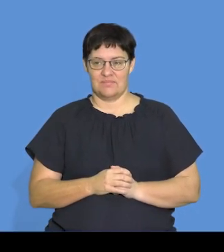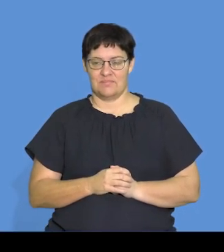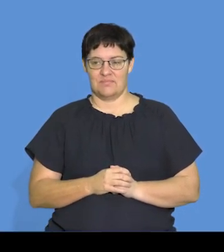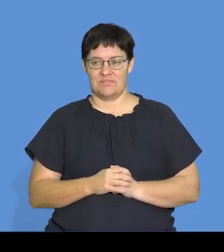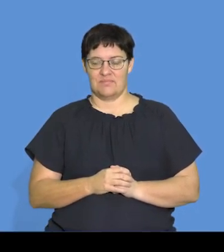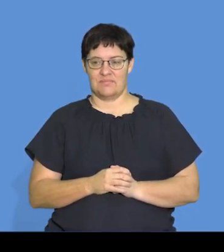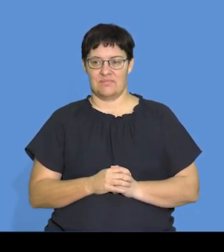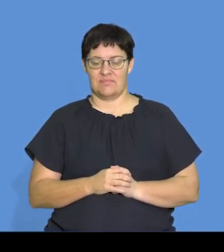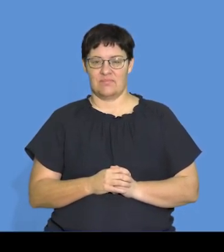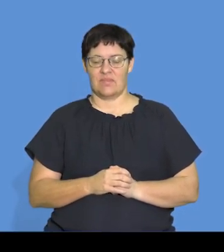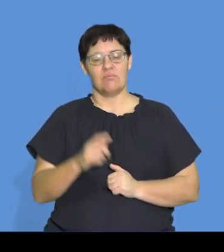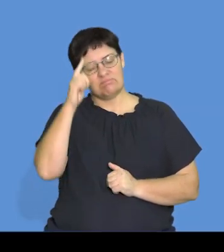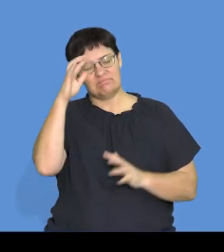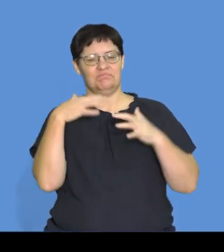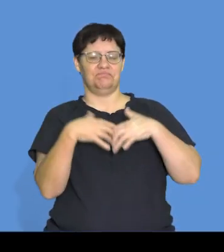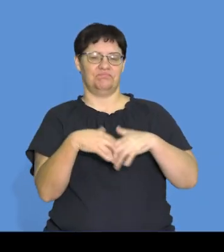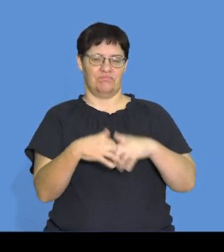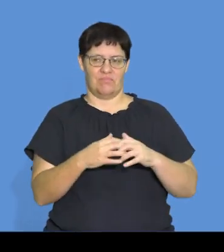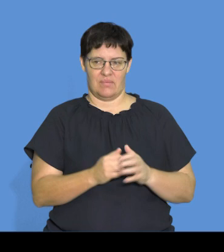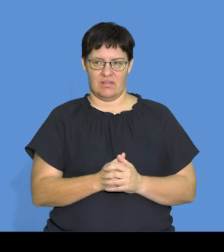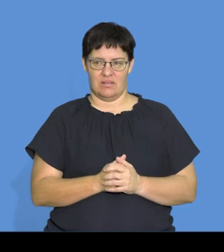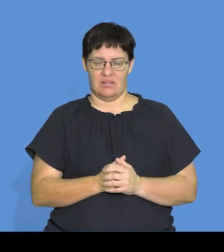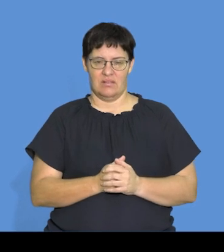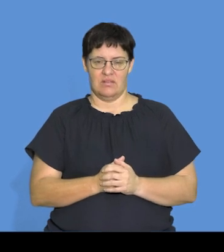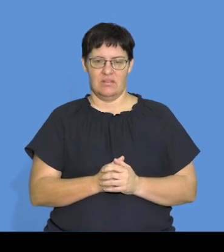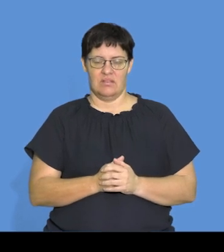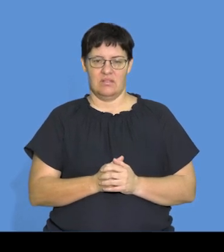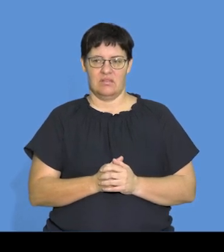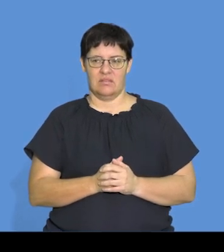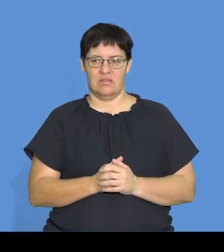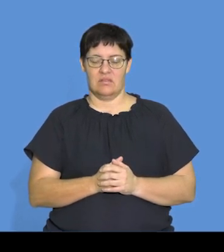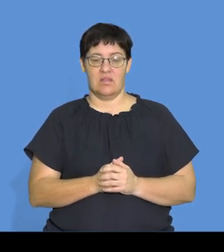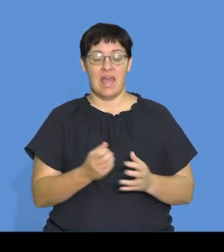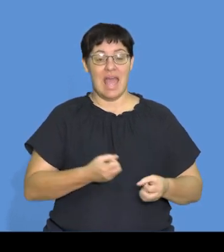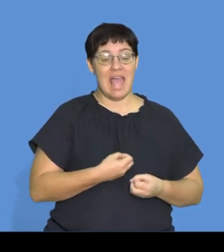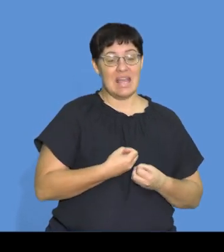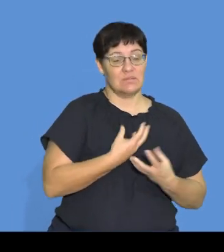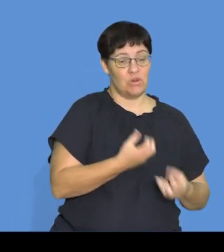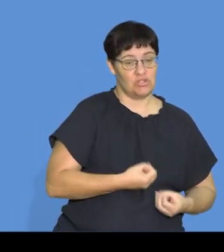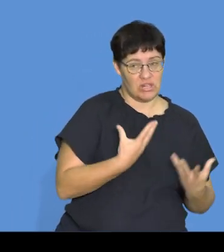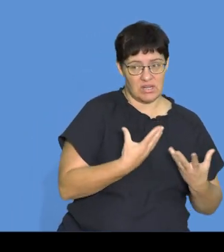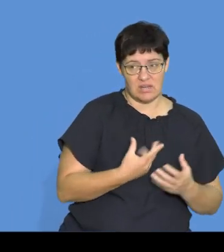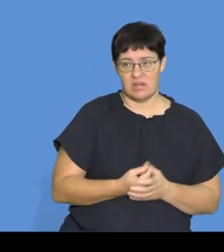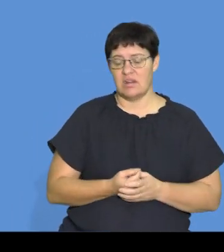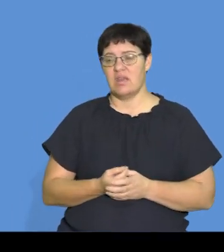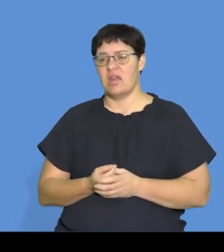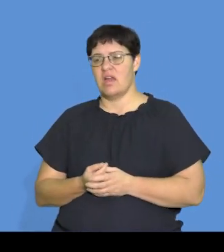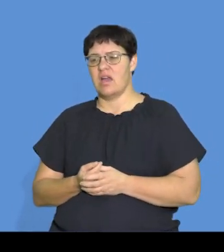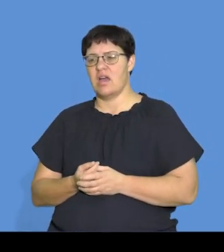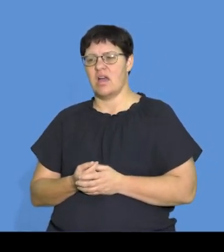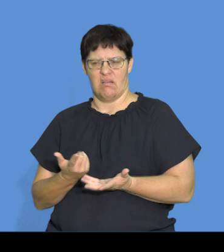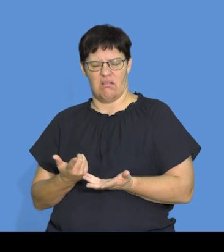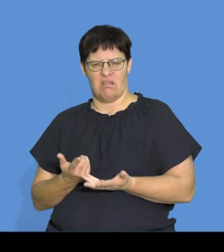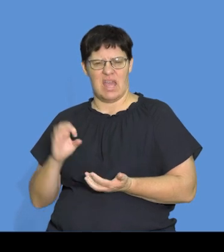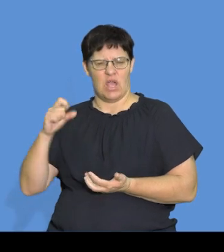So, have you ever thought about what is the difference between an expression and an equation? Remember, we've been